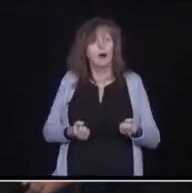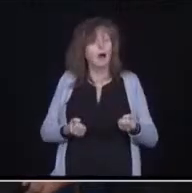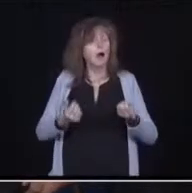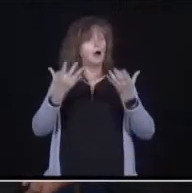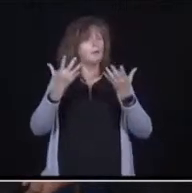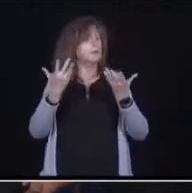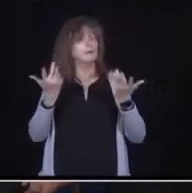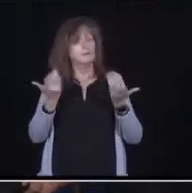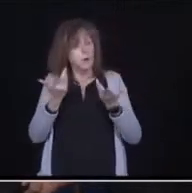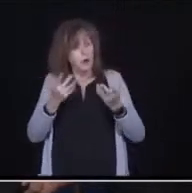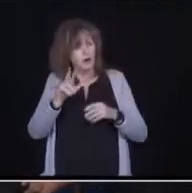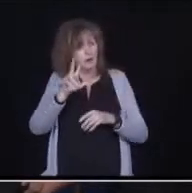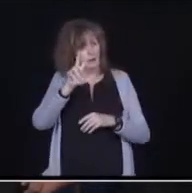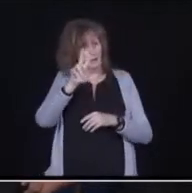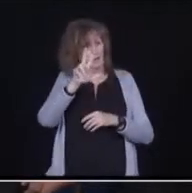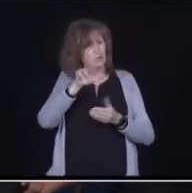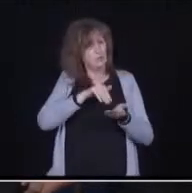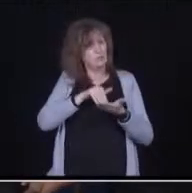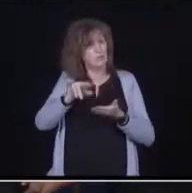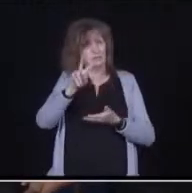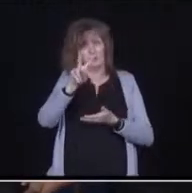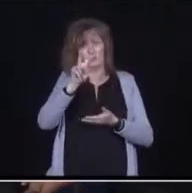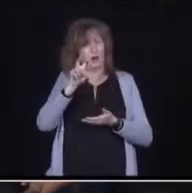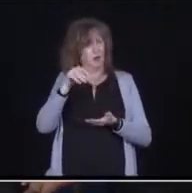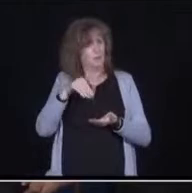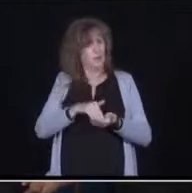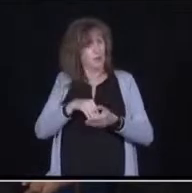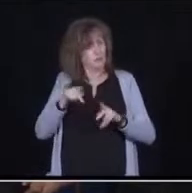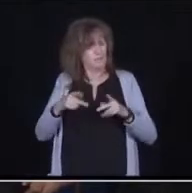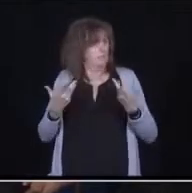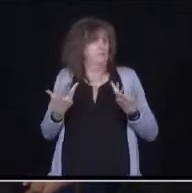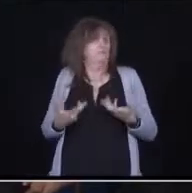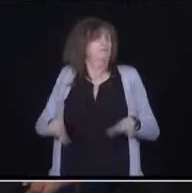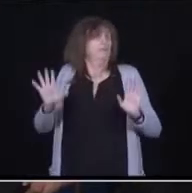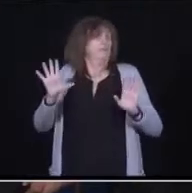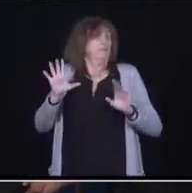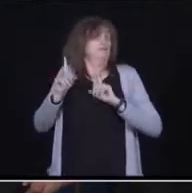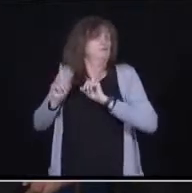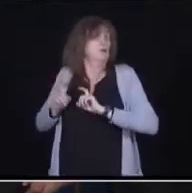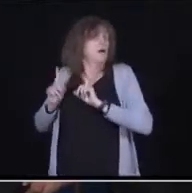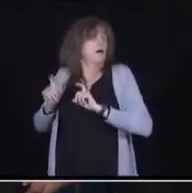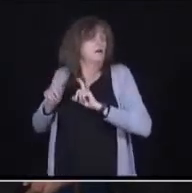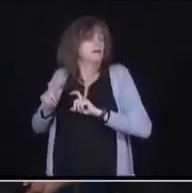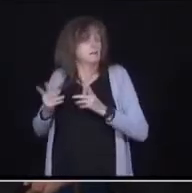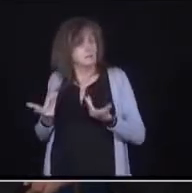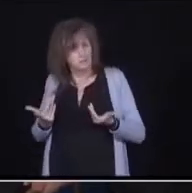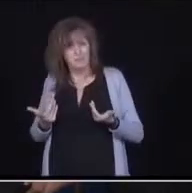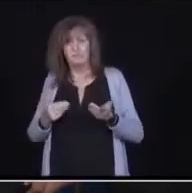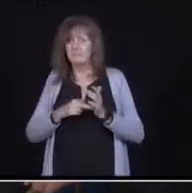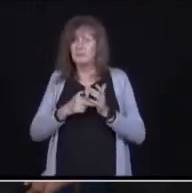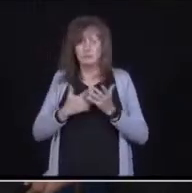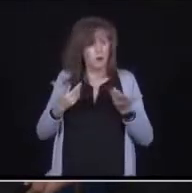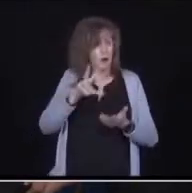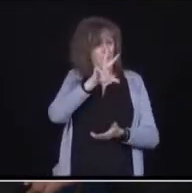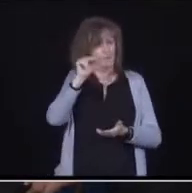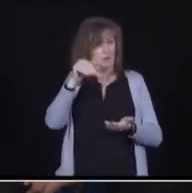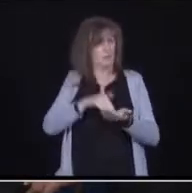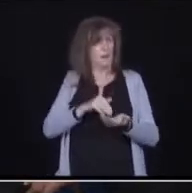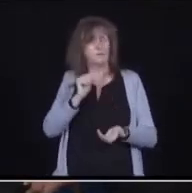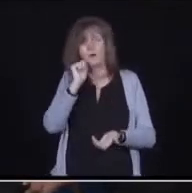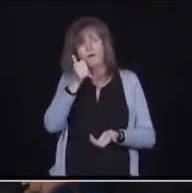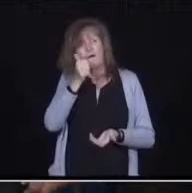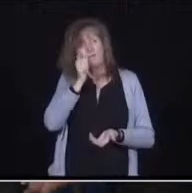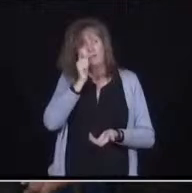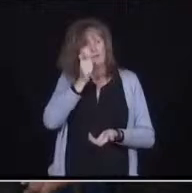3,200,000 people. That's a lot of people. We're averaging upwards to 30,000, as the Minister of Health has mentioned, and this has been in